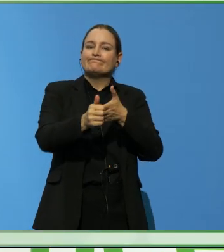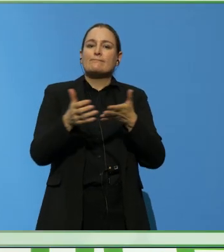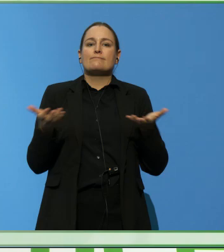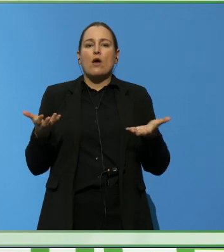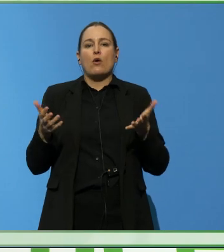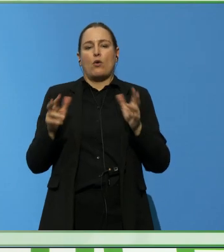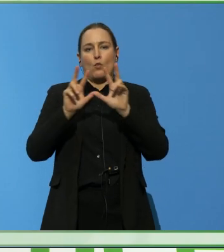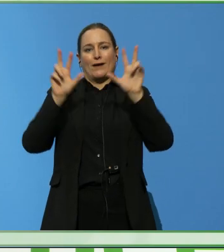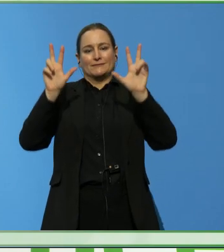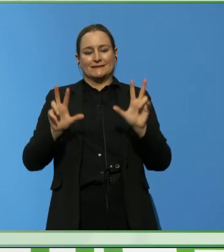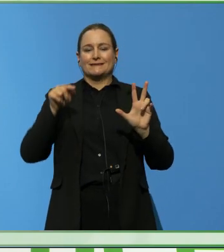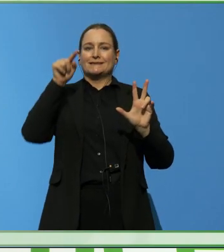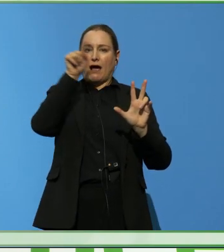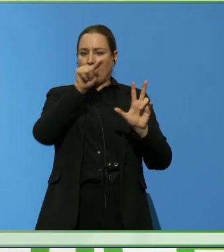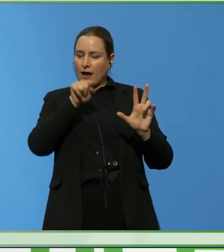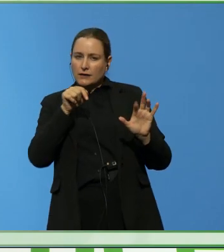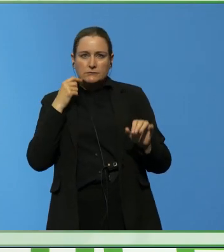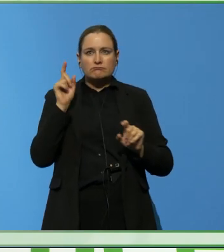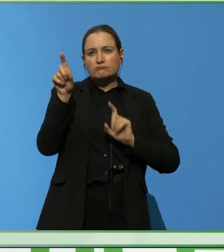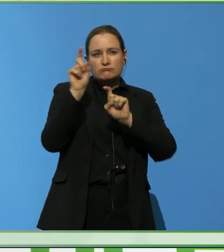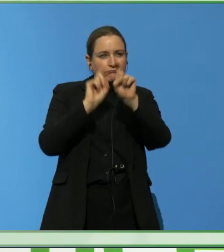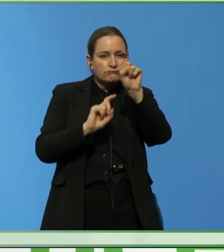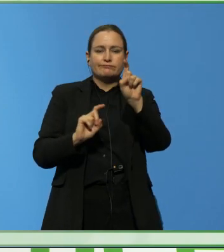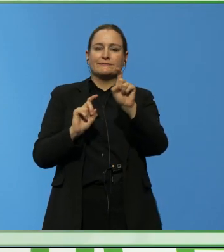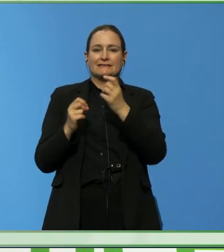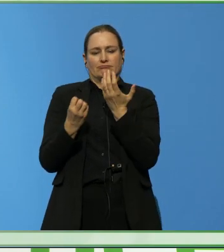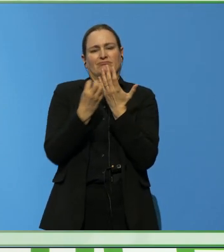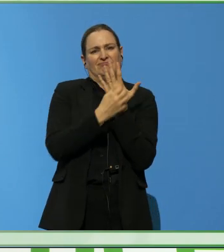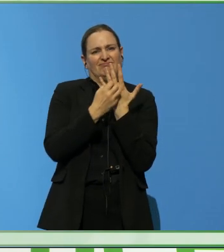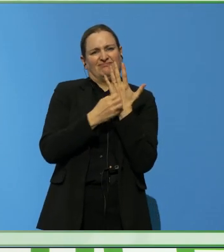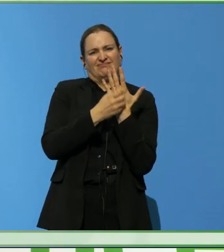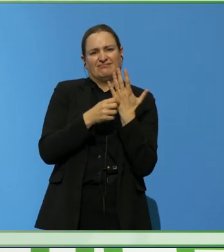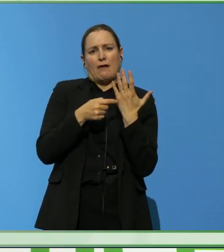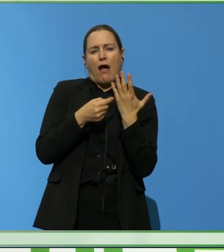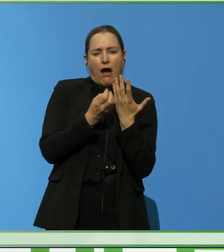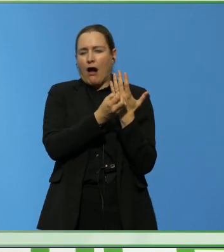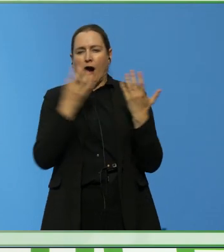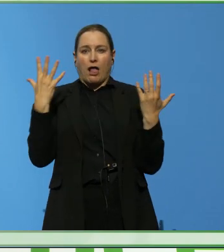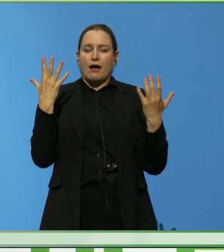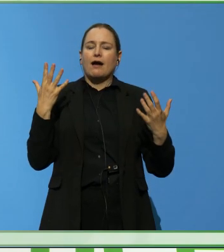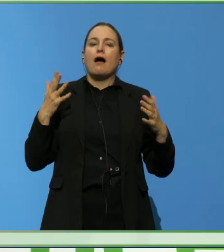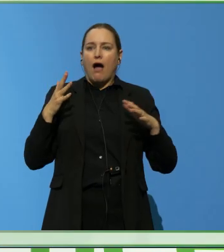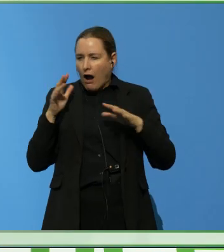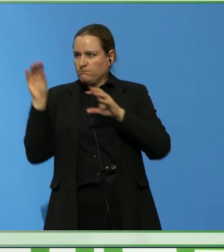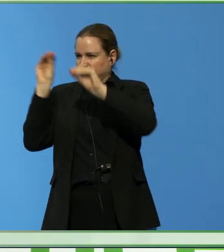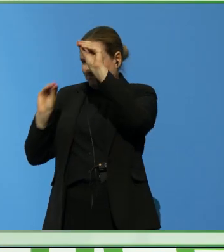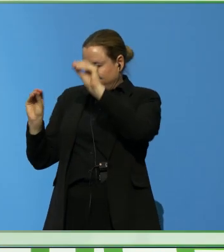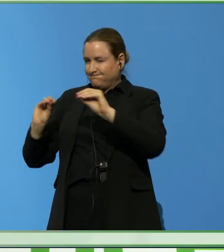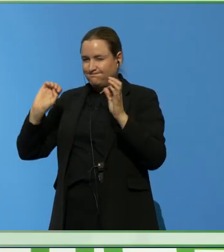to contrast, navigation sequence, labels, text alternatives, and error